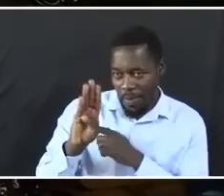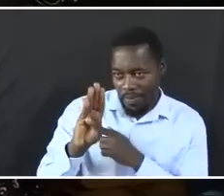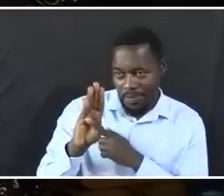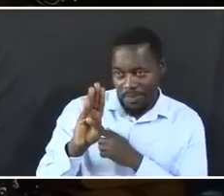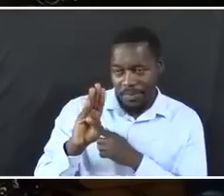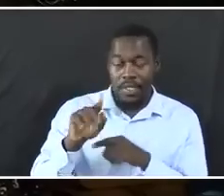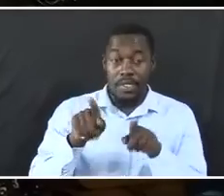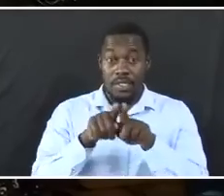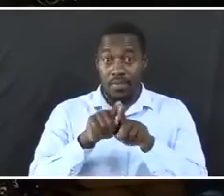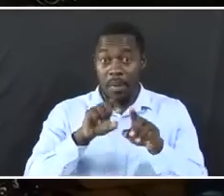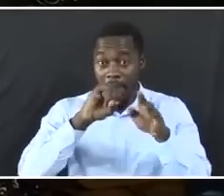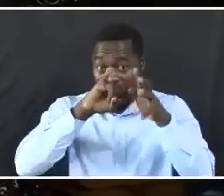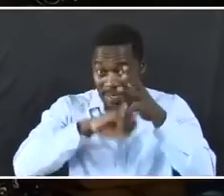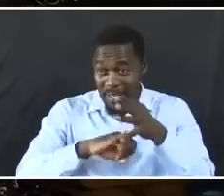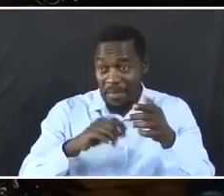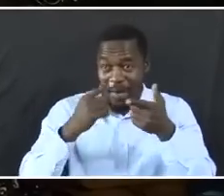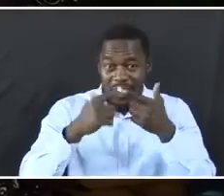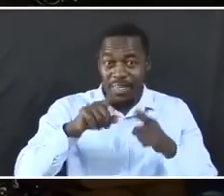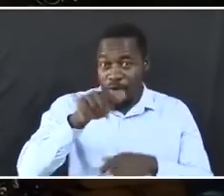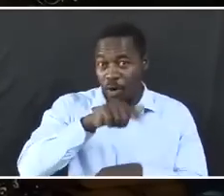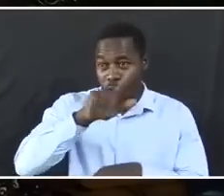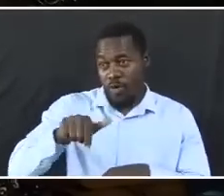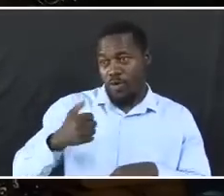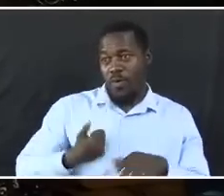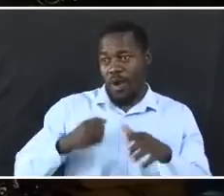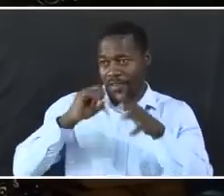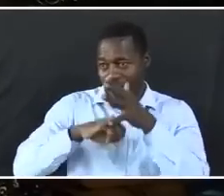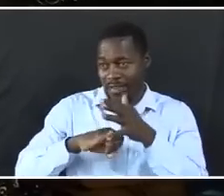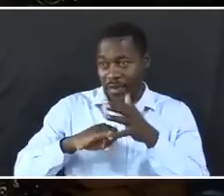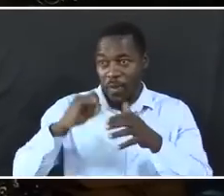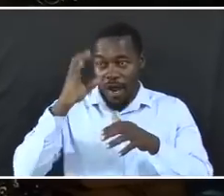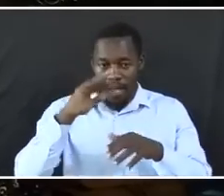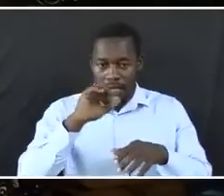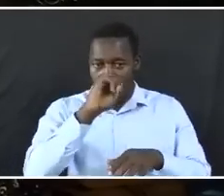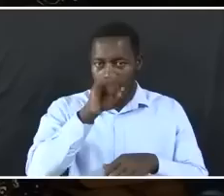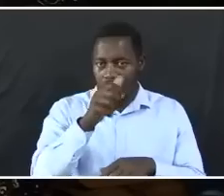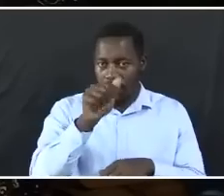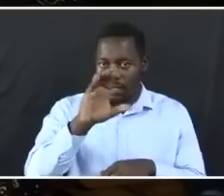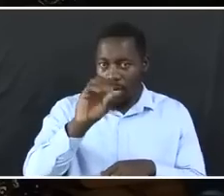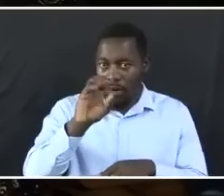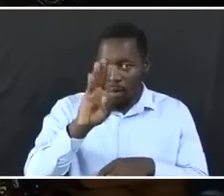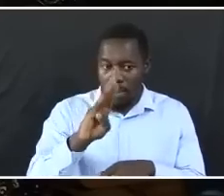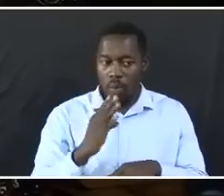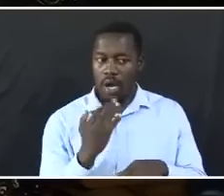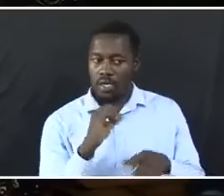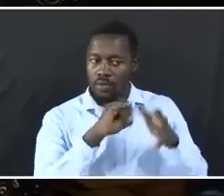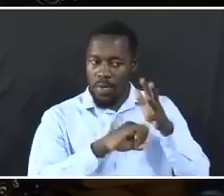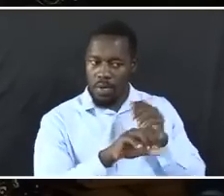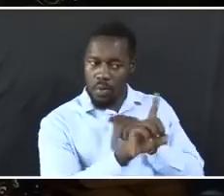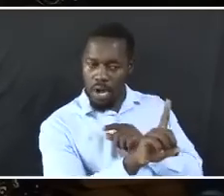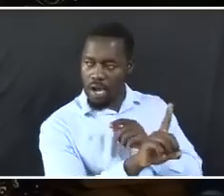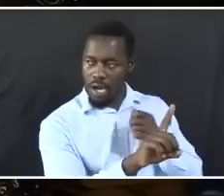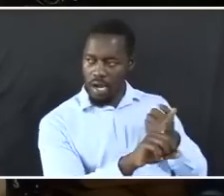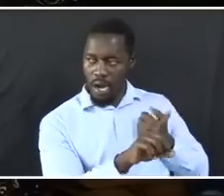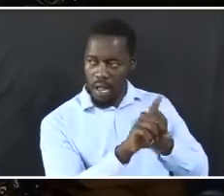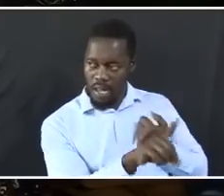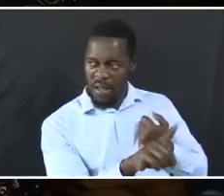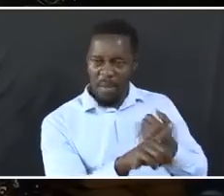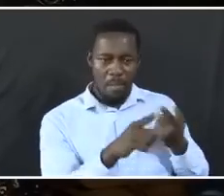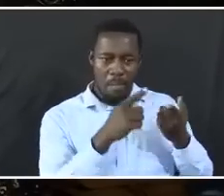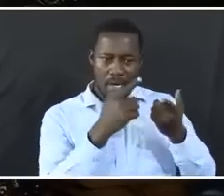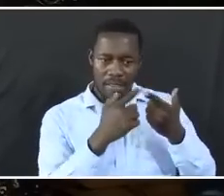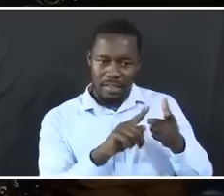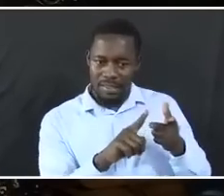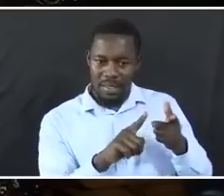was he to handle that situation? Was it to refuse the first wife? But you can just clarify on that. And a second